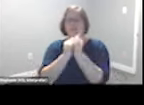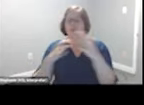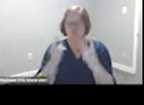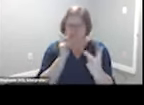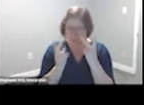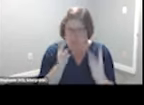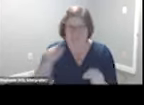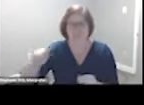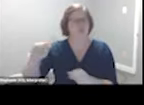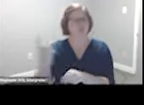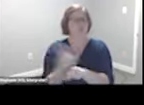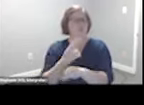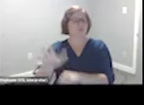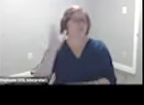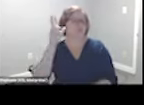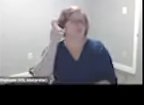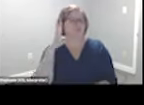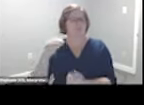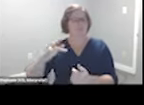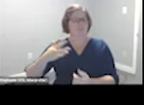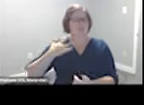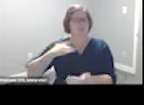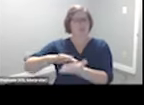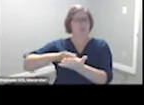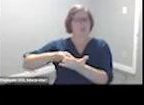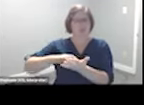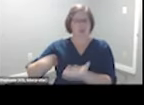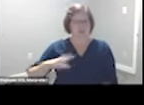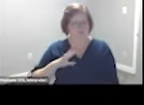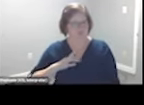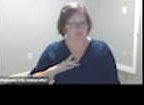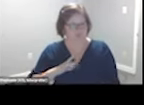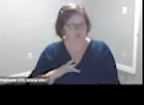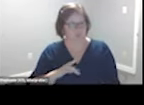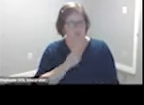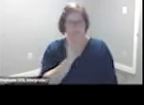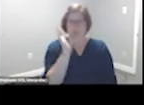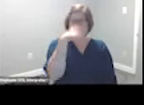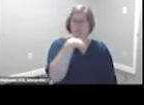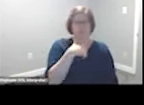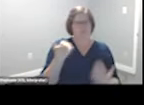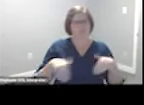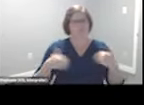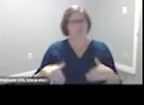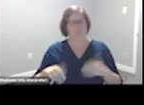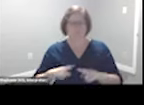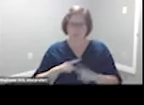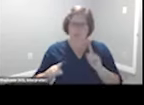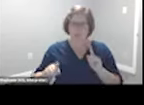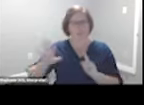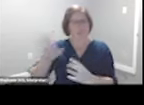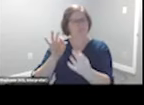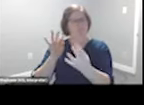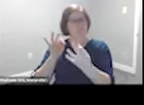using their fingertips. And I think for a lot of people, that was a really weird and wonderful way of doing it. But they also sort of, the feedback at the end was very